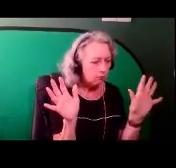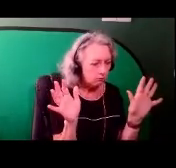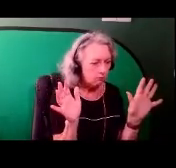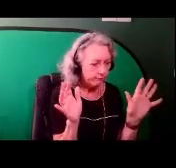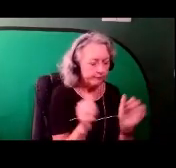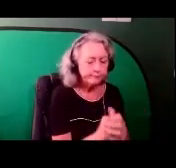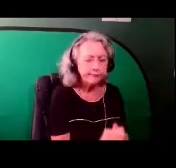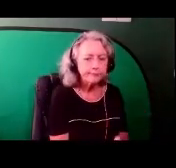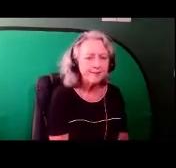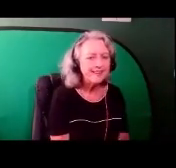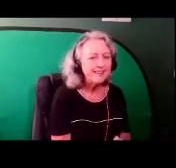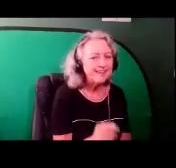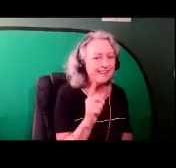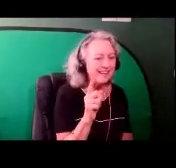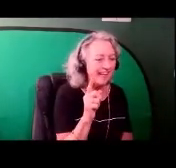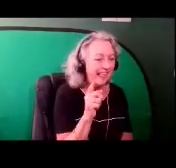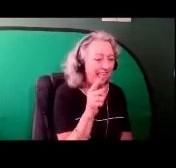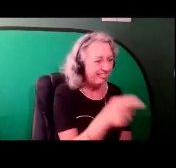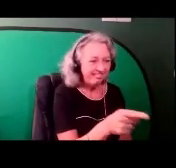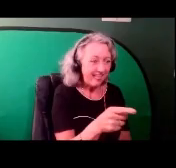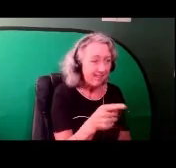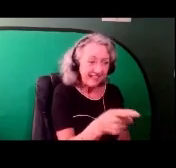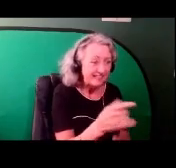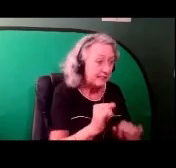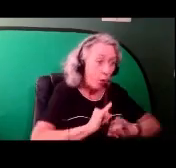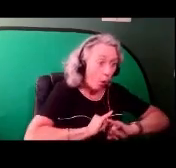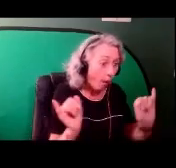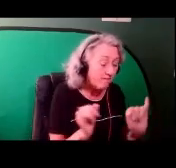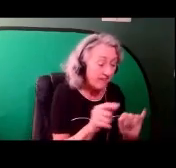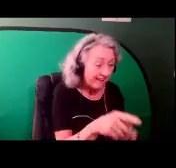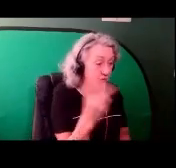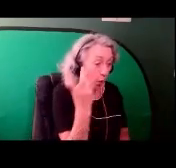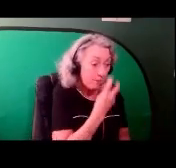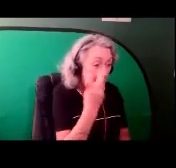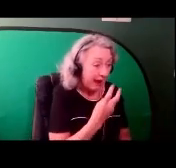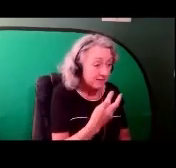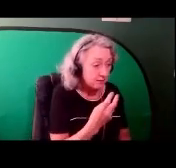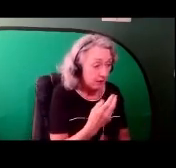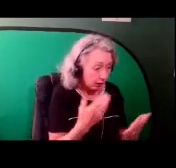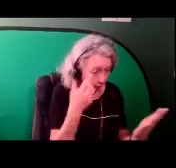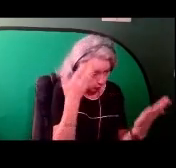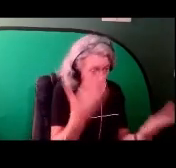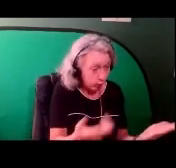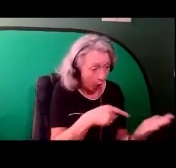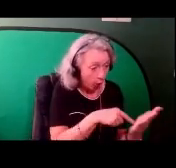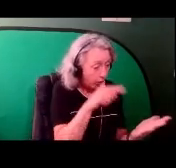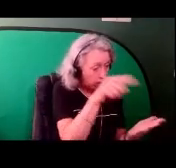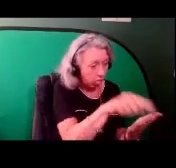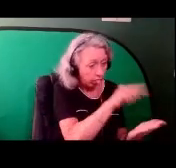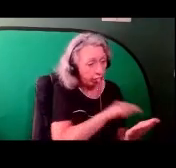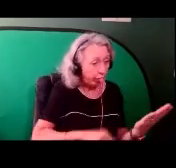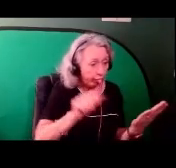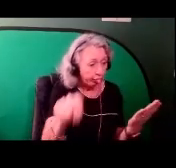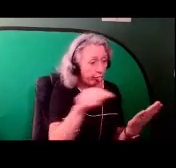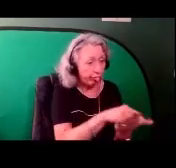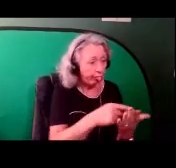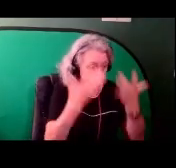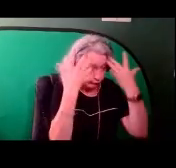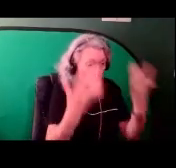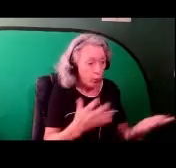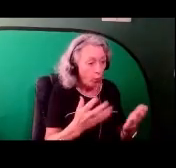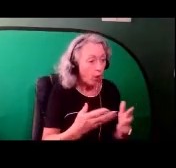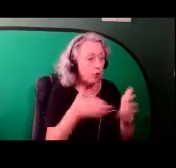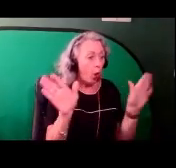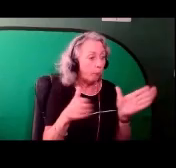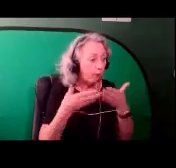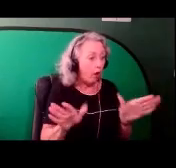Obviously, this is a disaster if you can't see. You've got no idea what you might be tapping on. And so